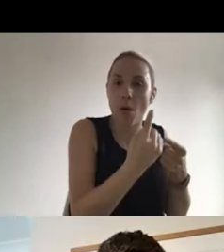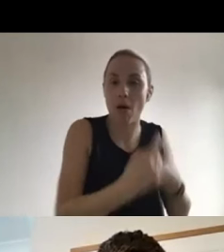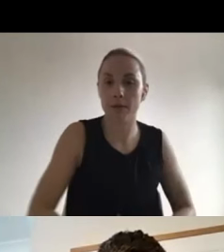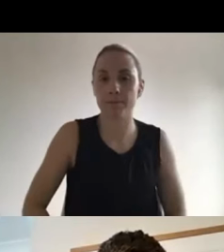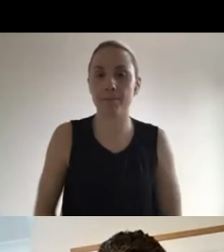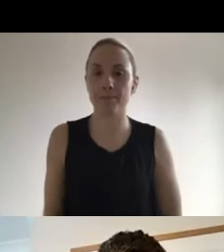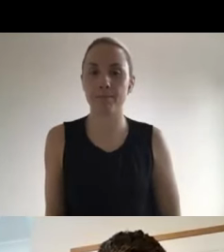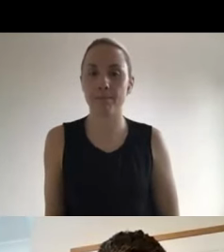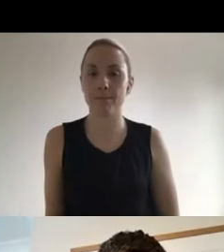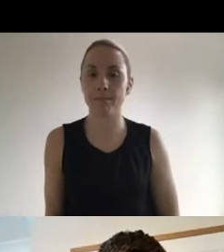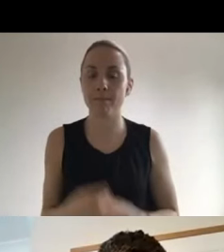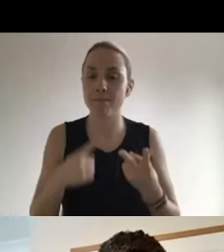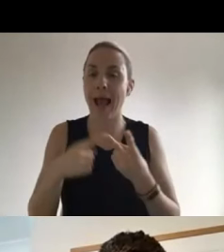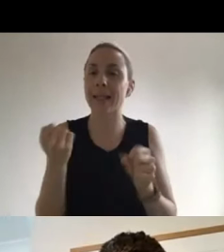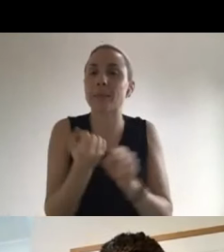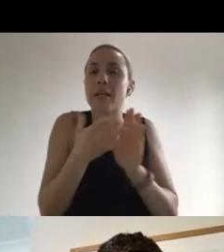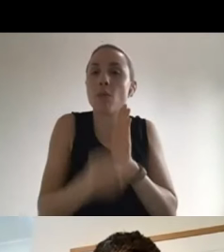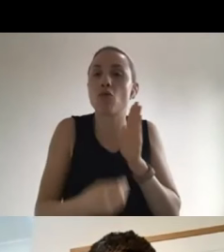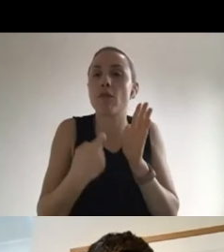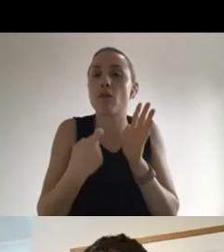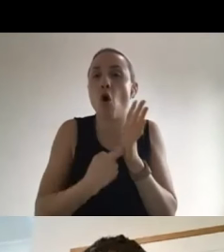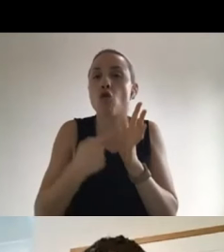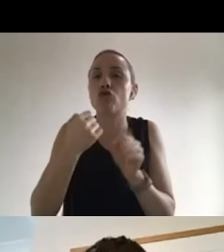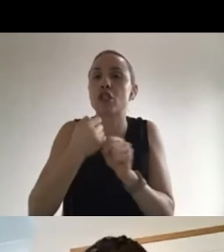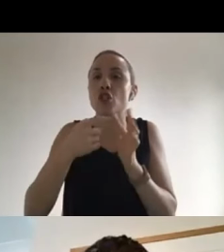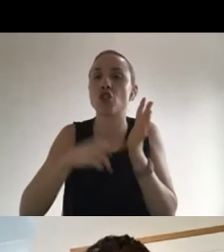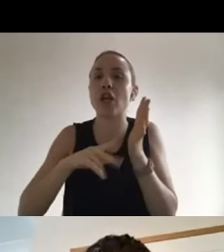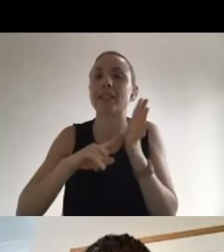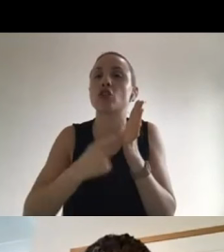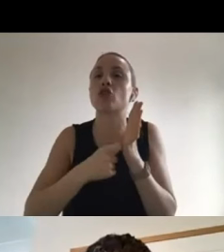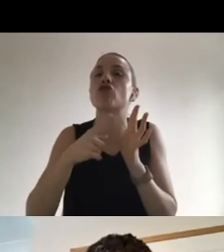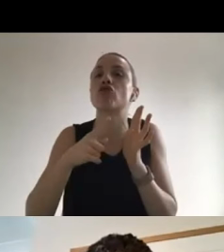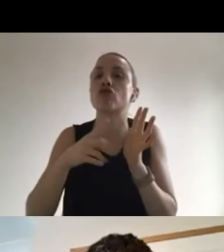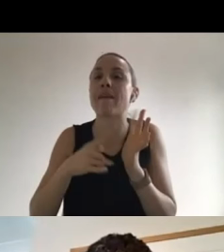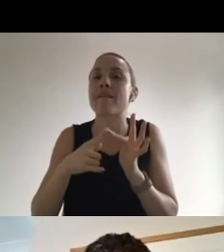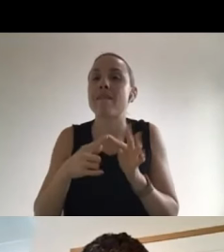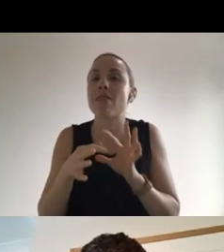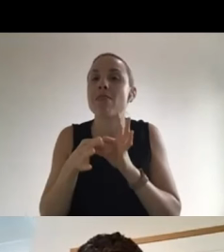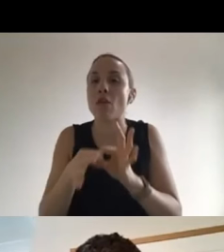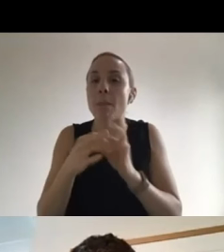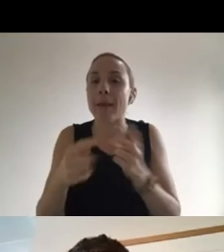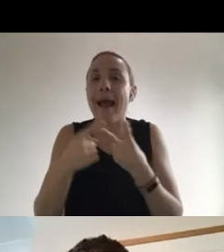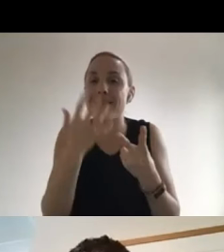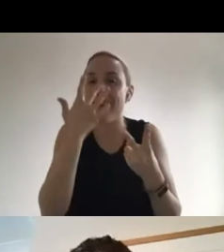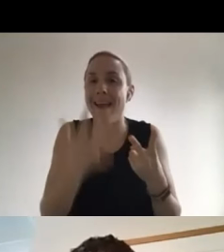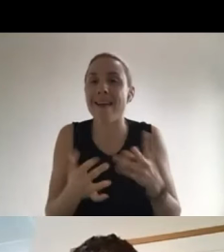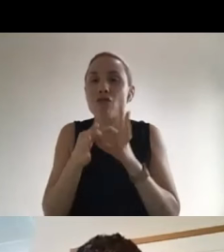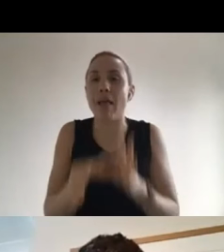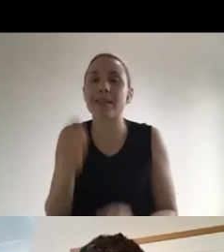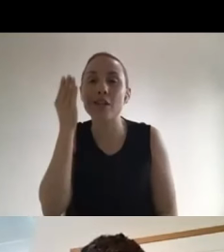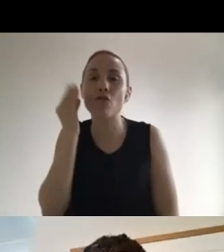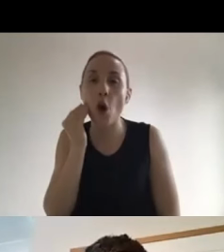for regenerative therapies for age-related hearing loss, and we've shown that both these approaches can be cost-effective